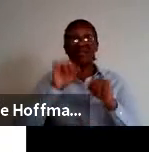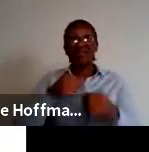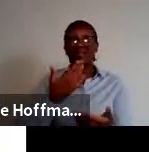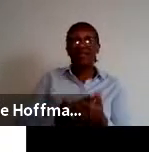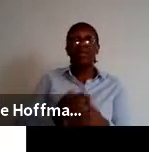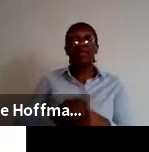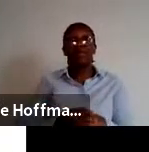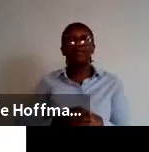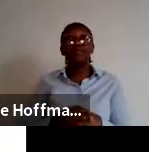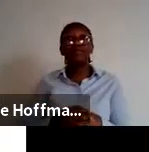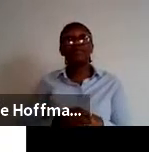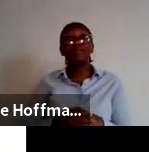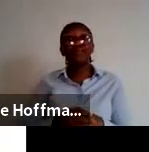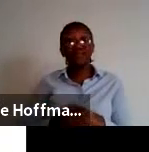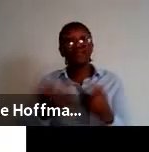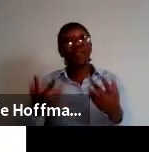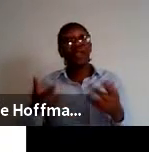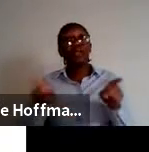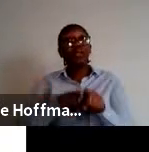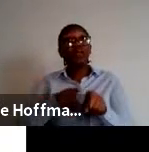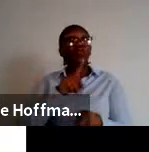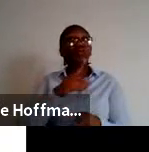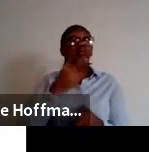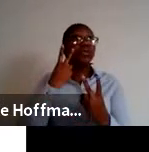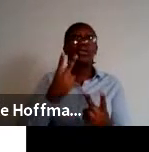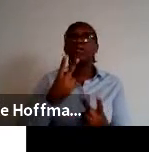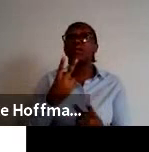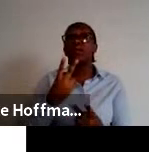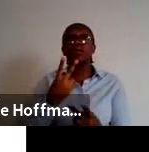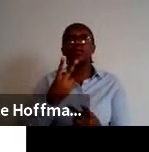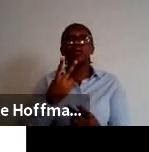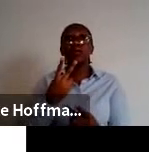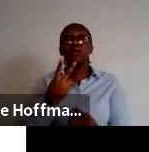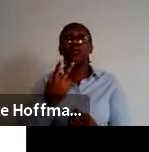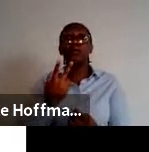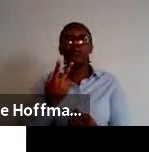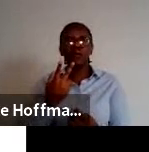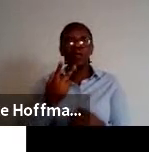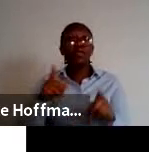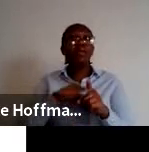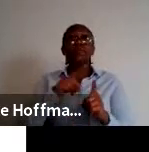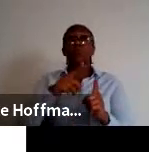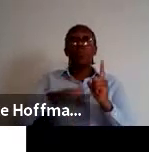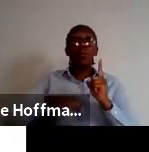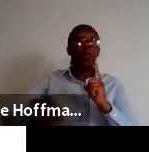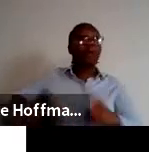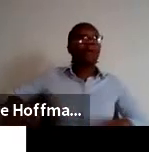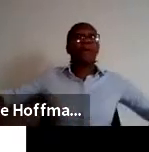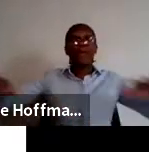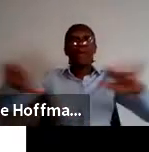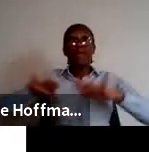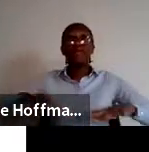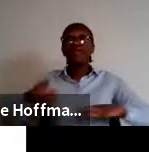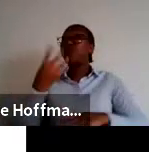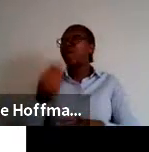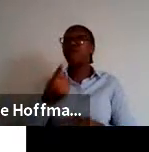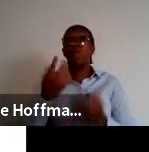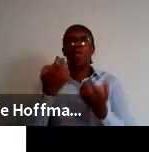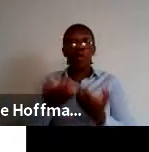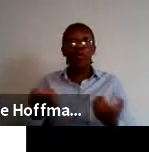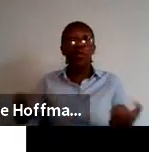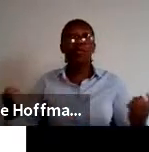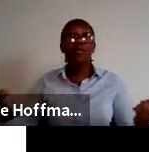of those kind of things that we find in that particular space includes the equipments that are used